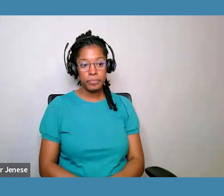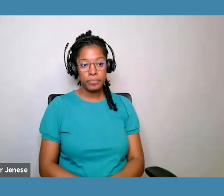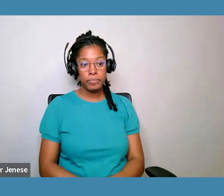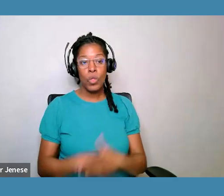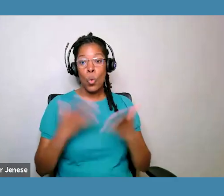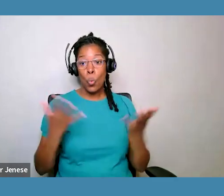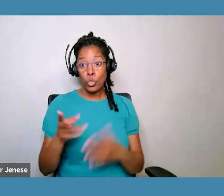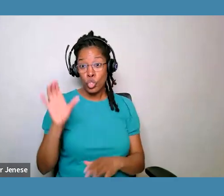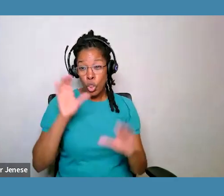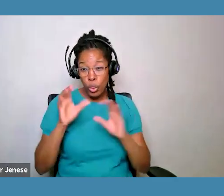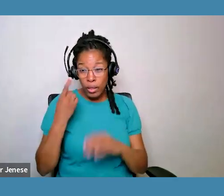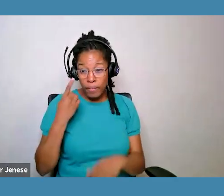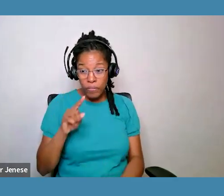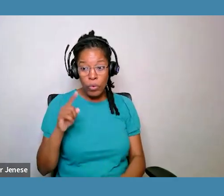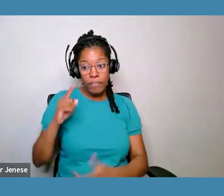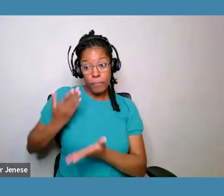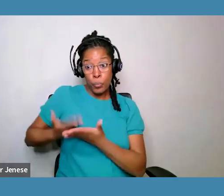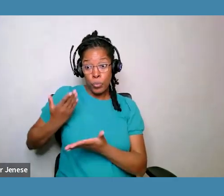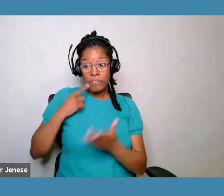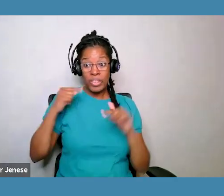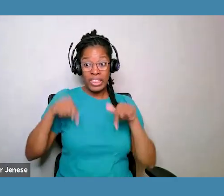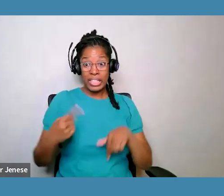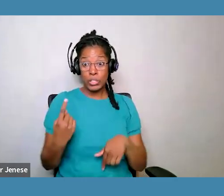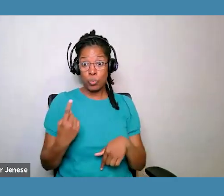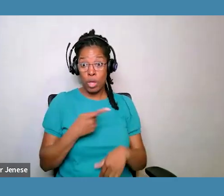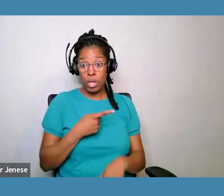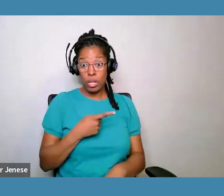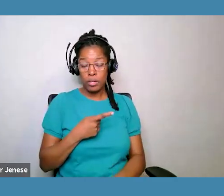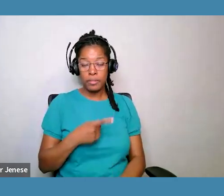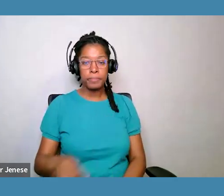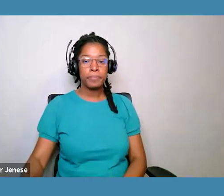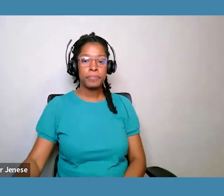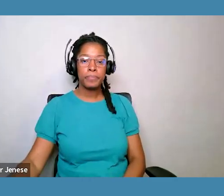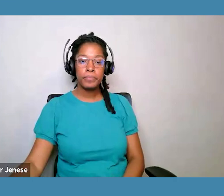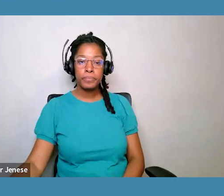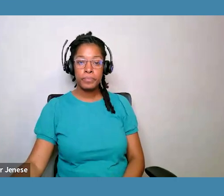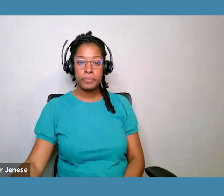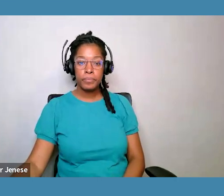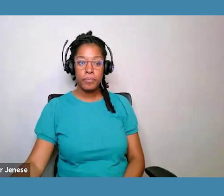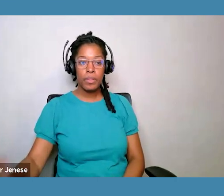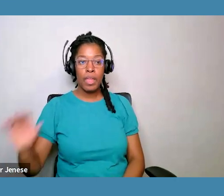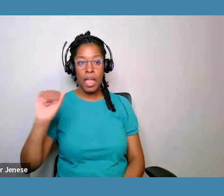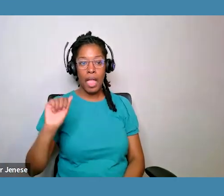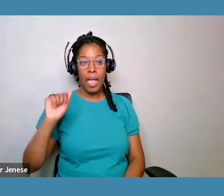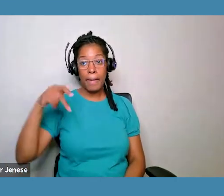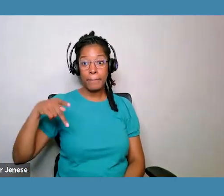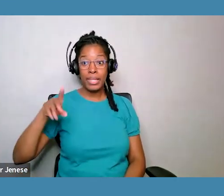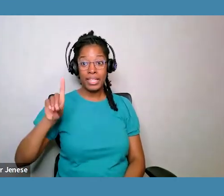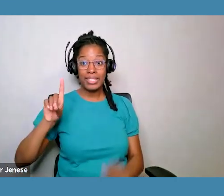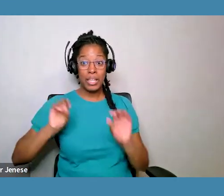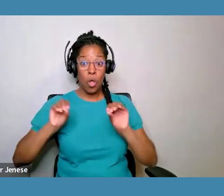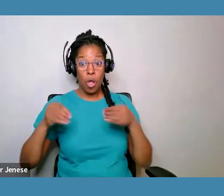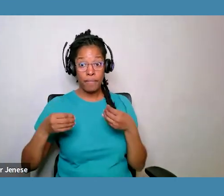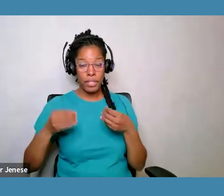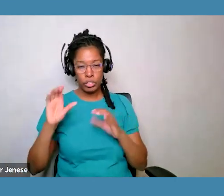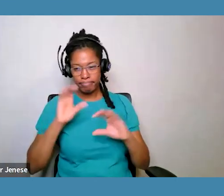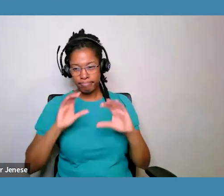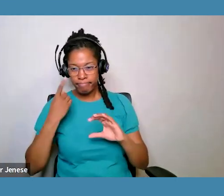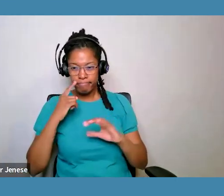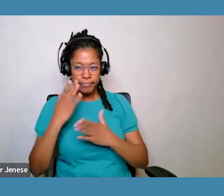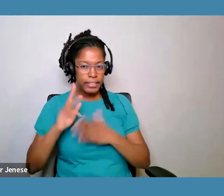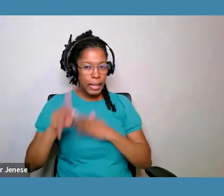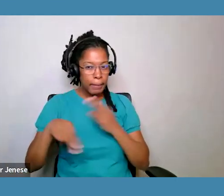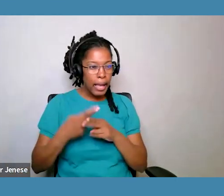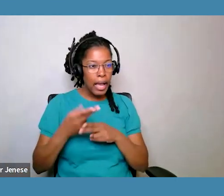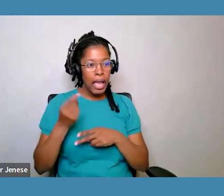what you're looking for as far as proof for this one is the APD office is going to look for some sort of